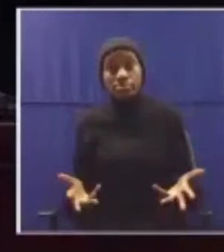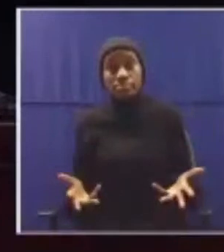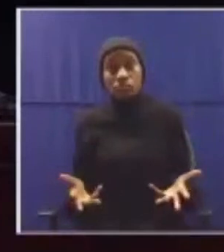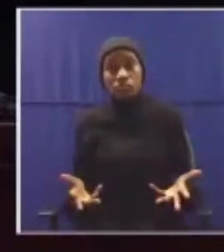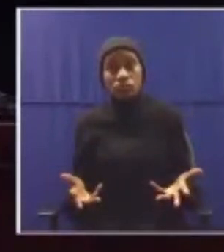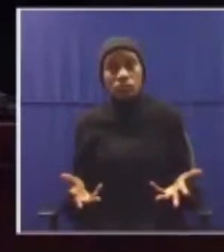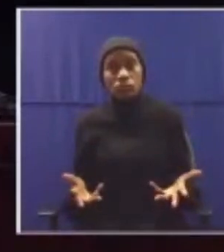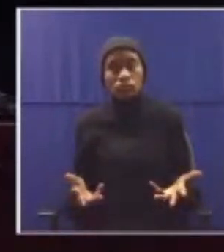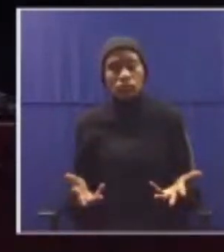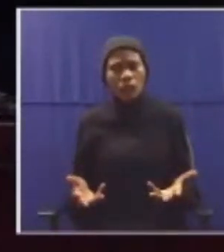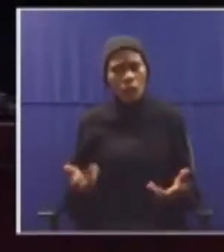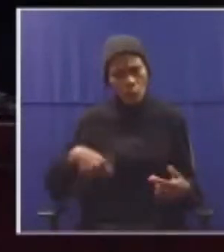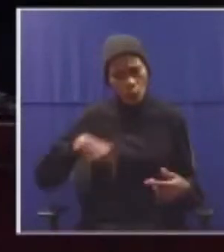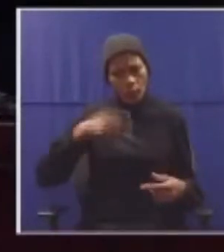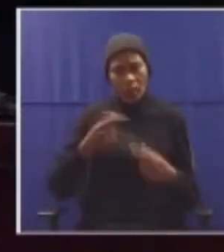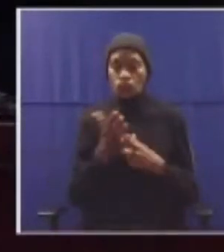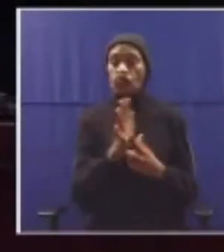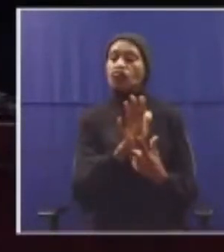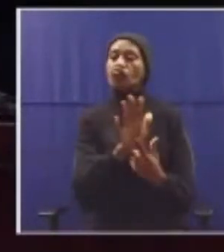We have to lead by example.